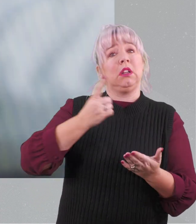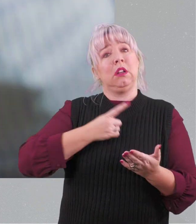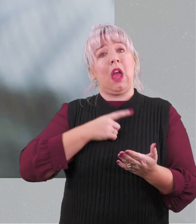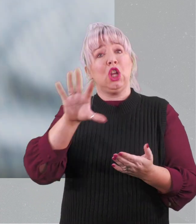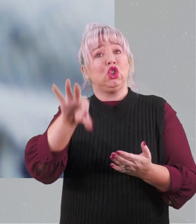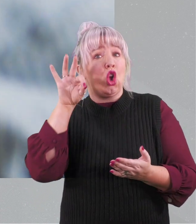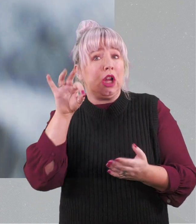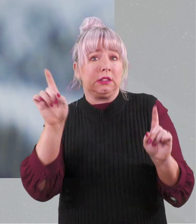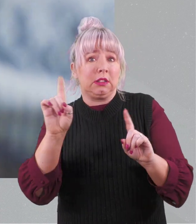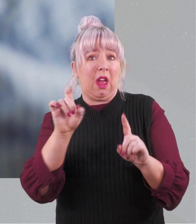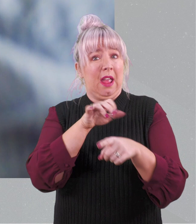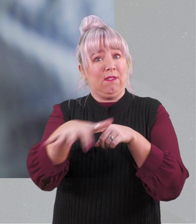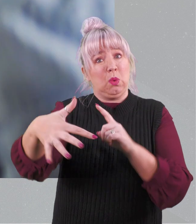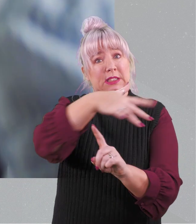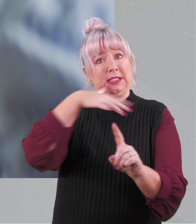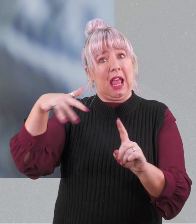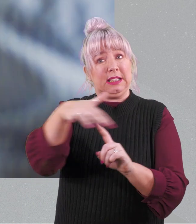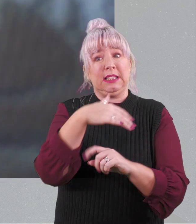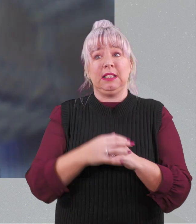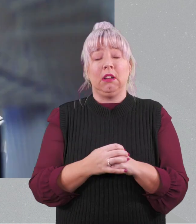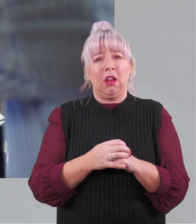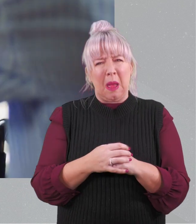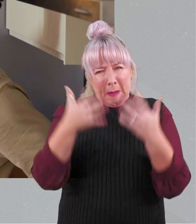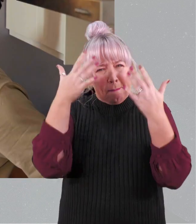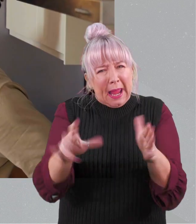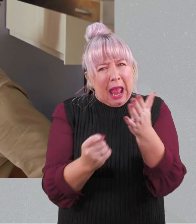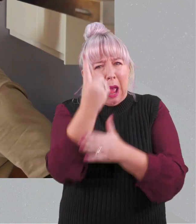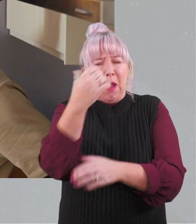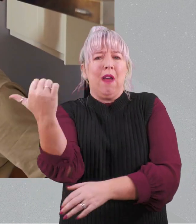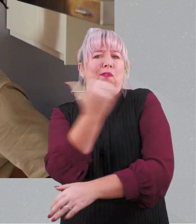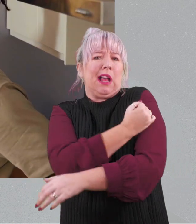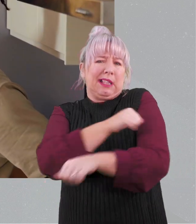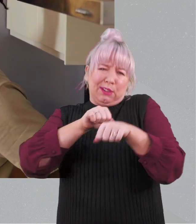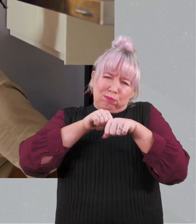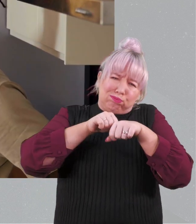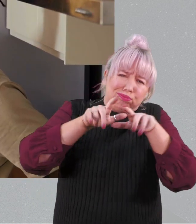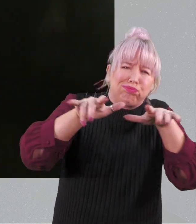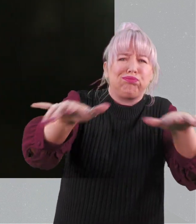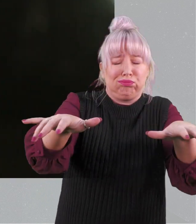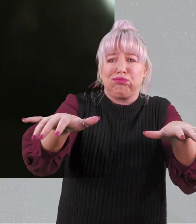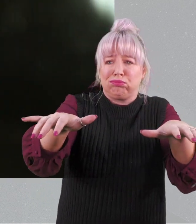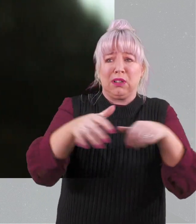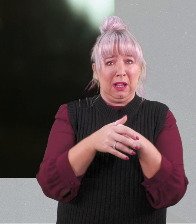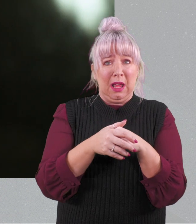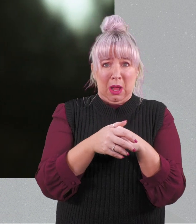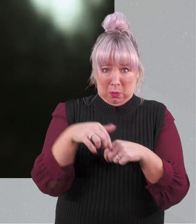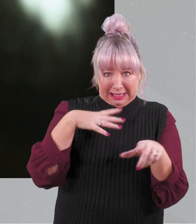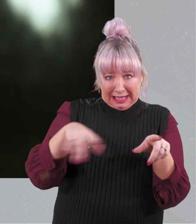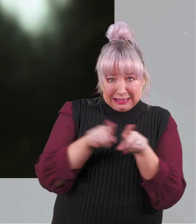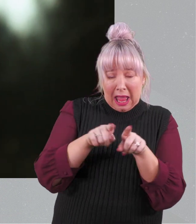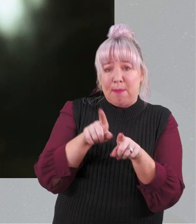we die, and what choices we want for society. If we want vaccination done across the country, we have